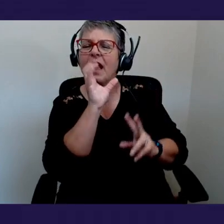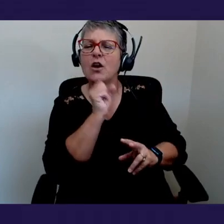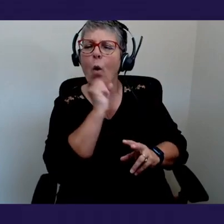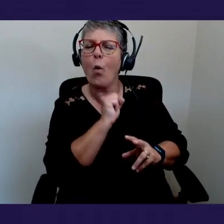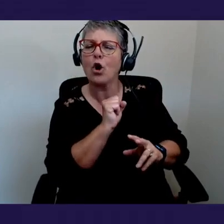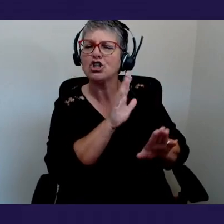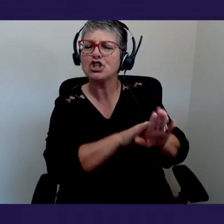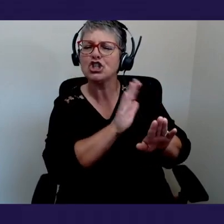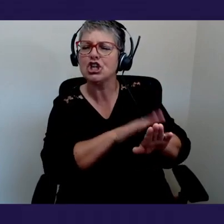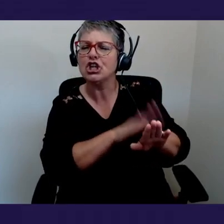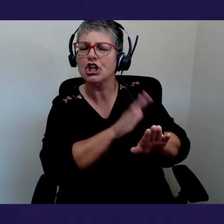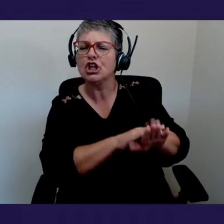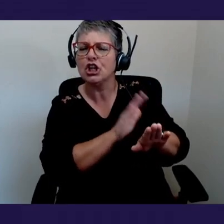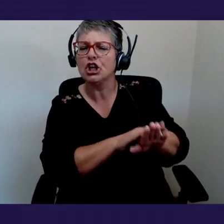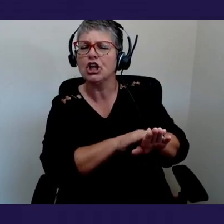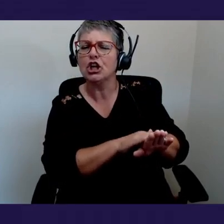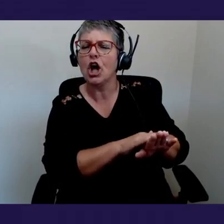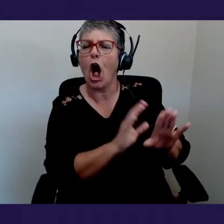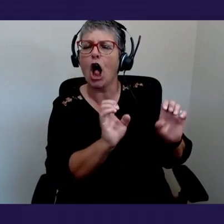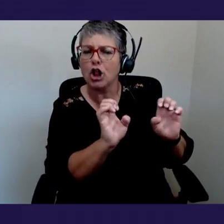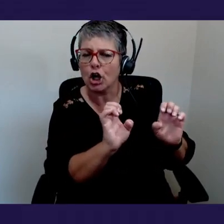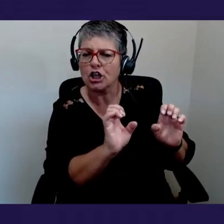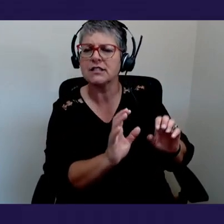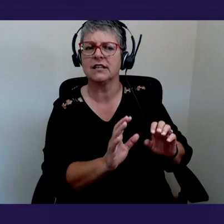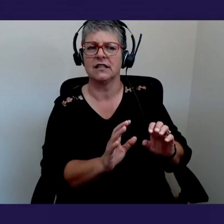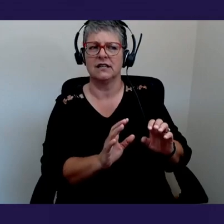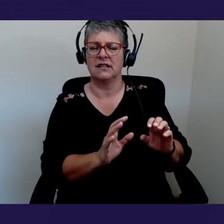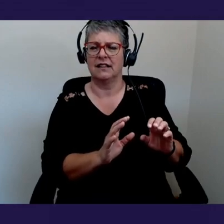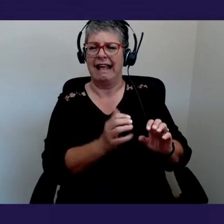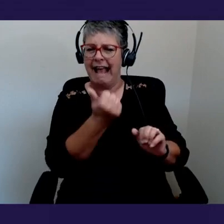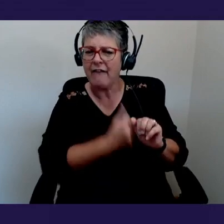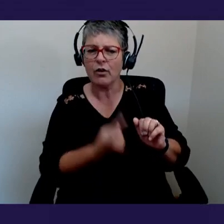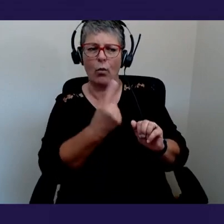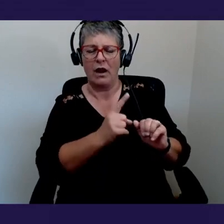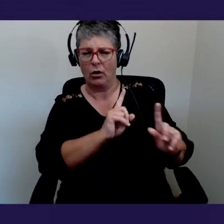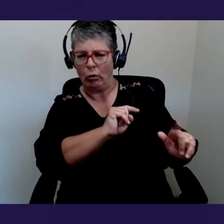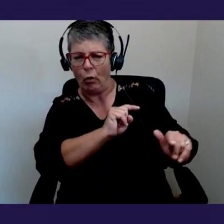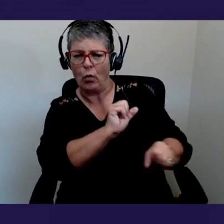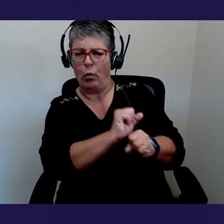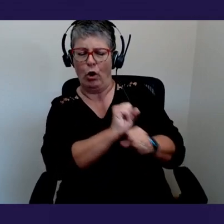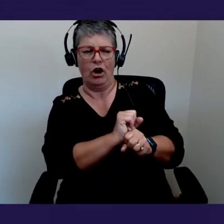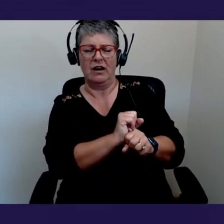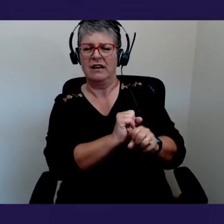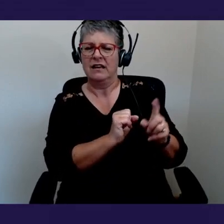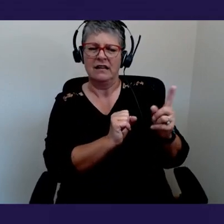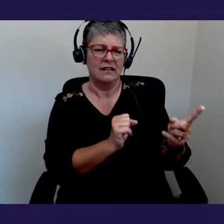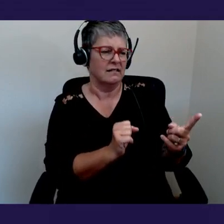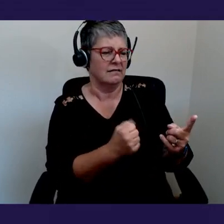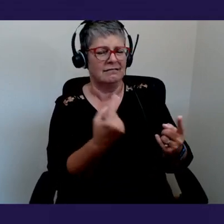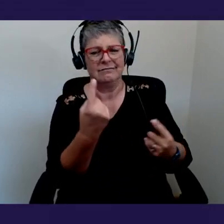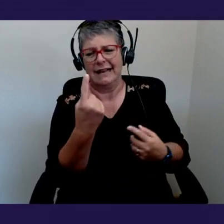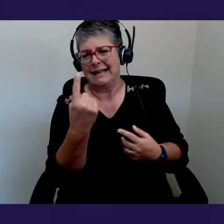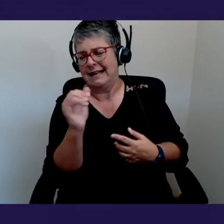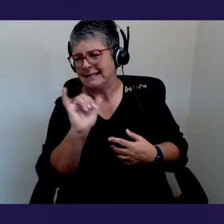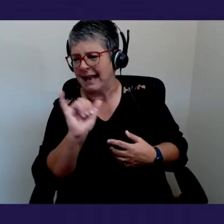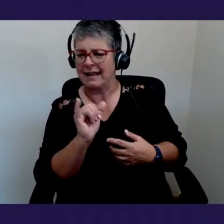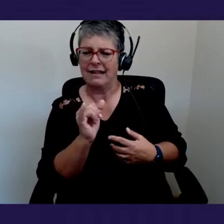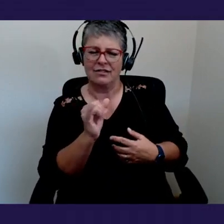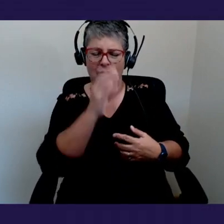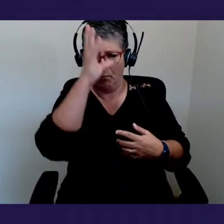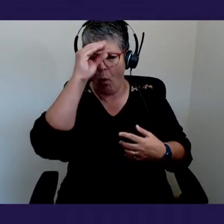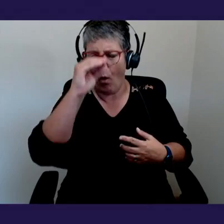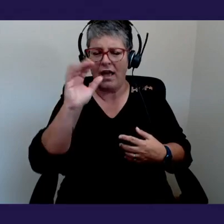serve started to. You were always the boy that cried wolf. There was never an actual emergency. Every day felt like an emergency, which means nothing